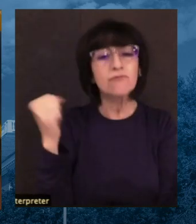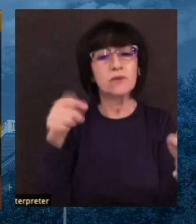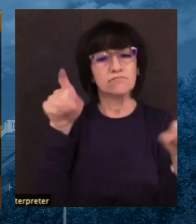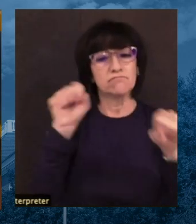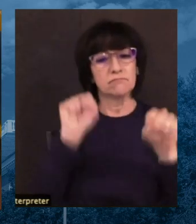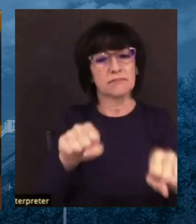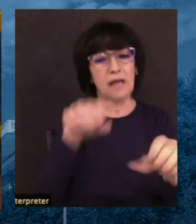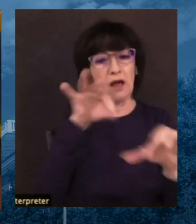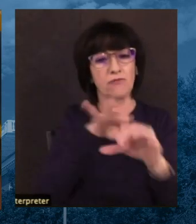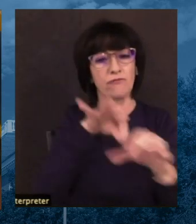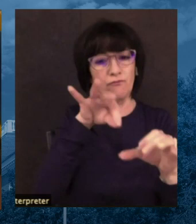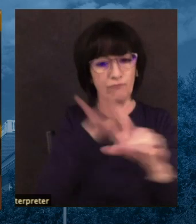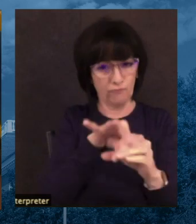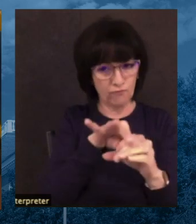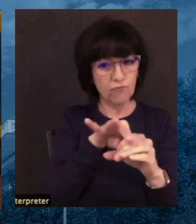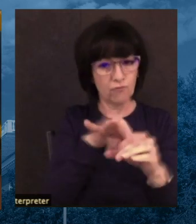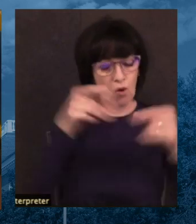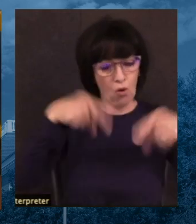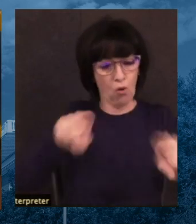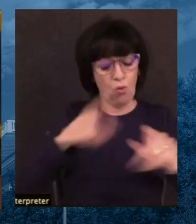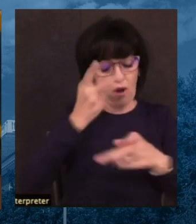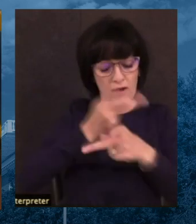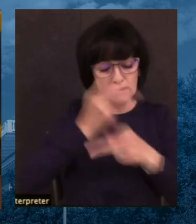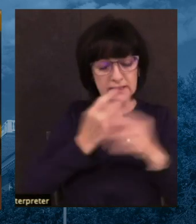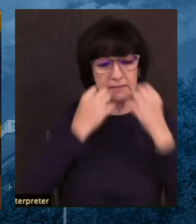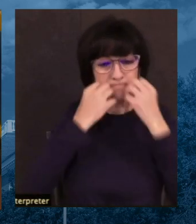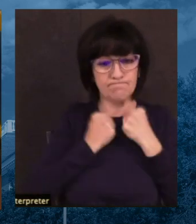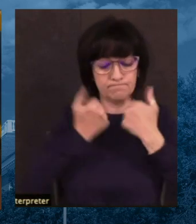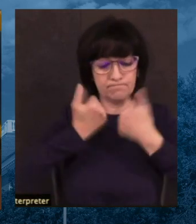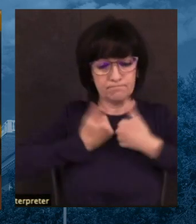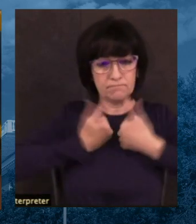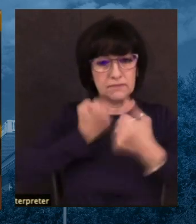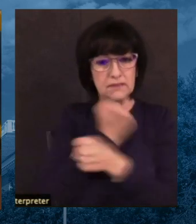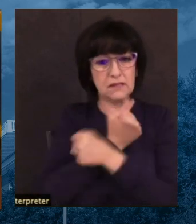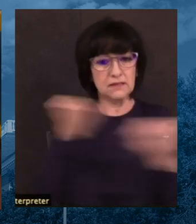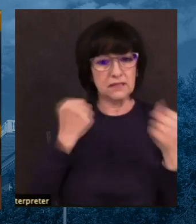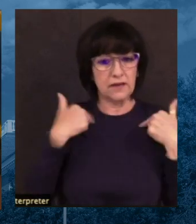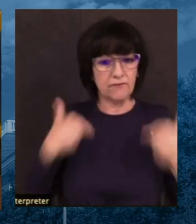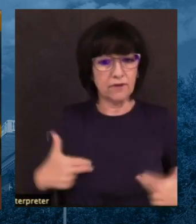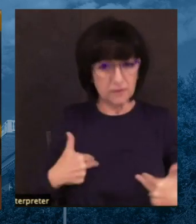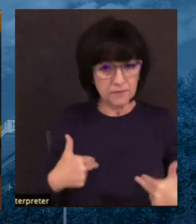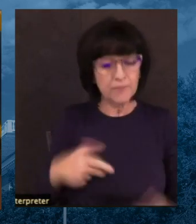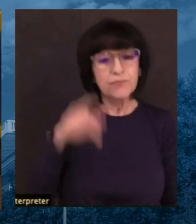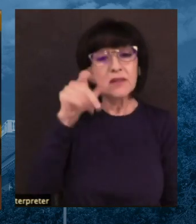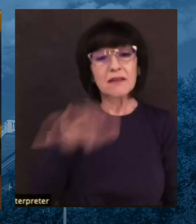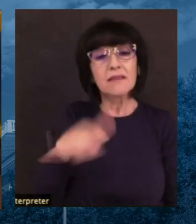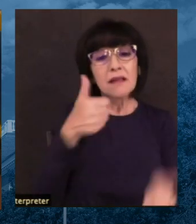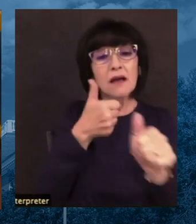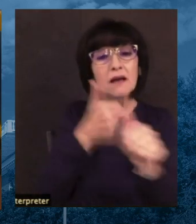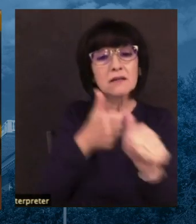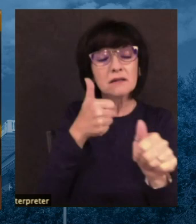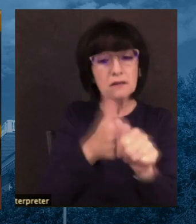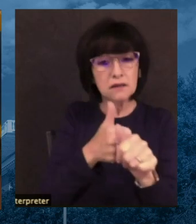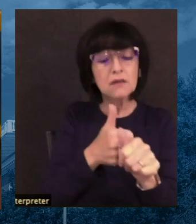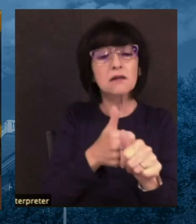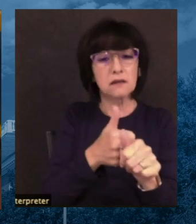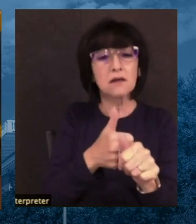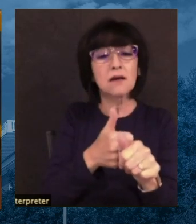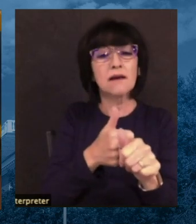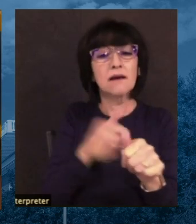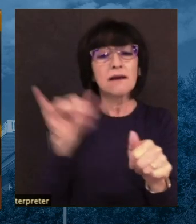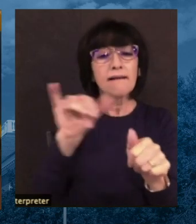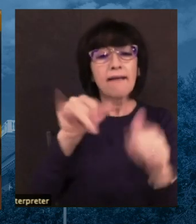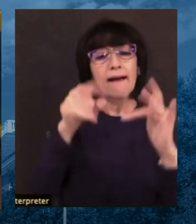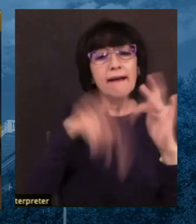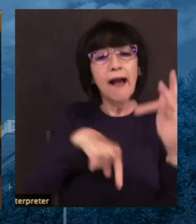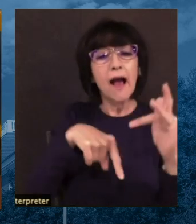So House Bill 346 is a no excuse absentee ballot, which would allow our voters in